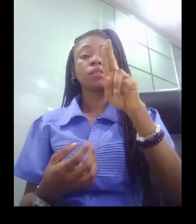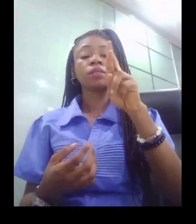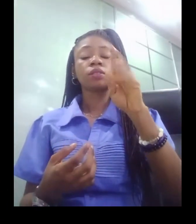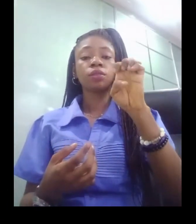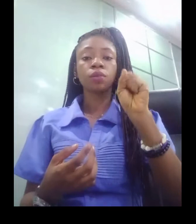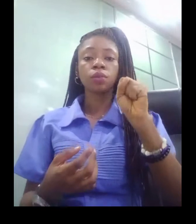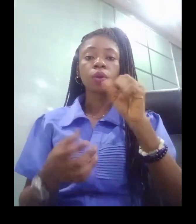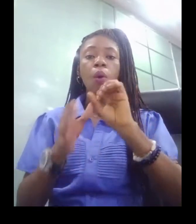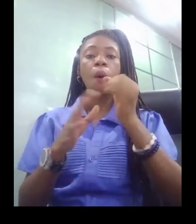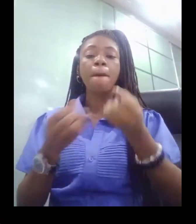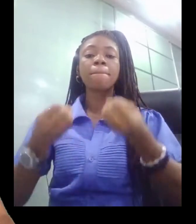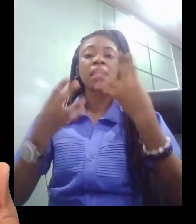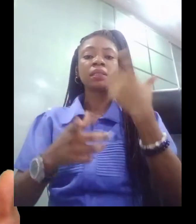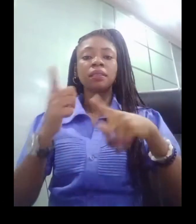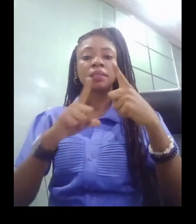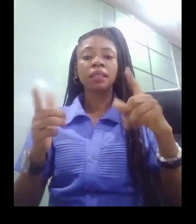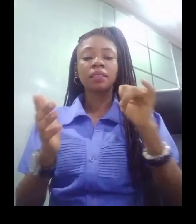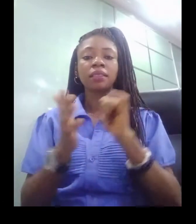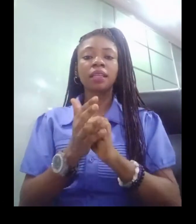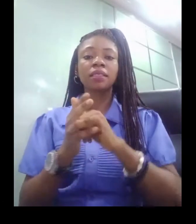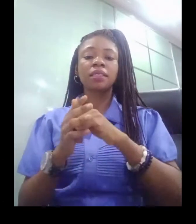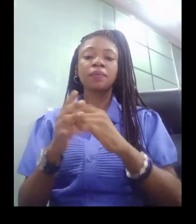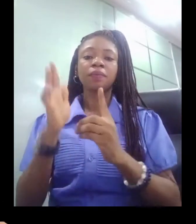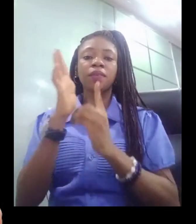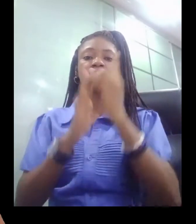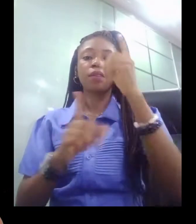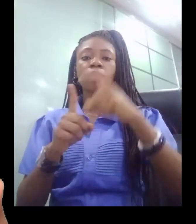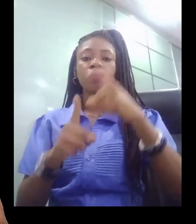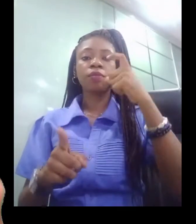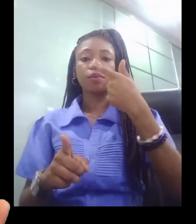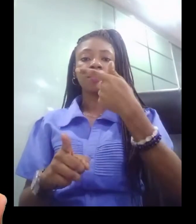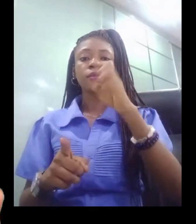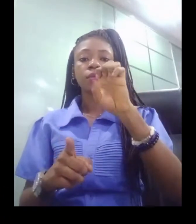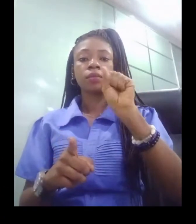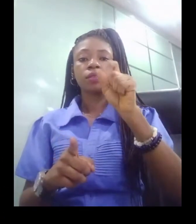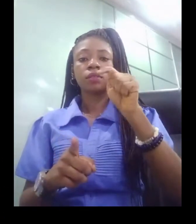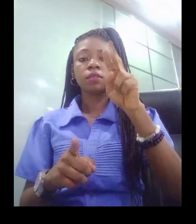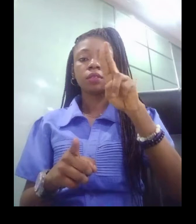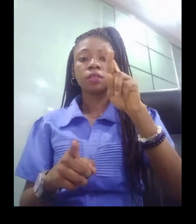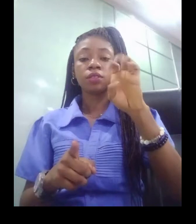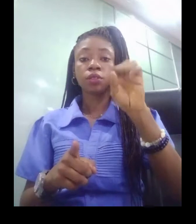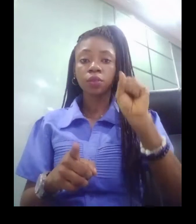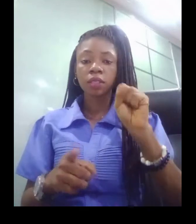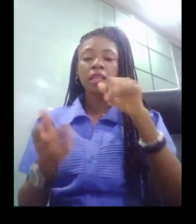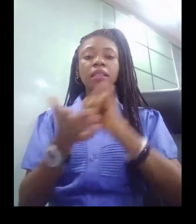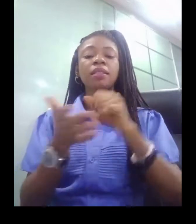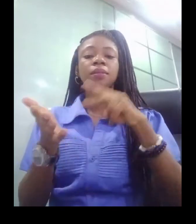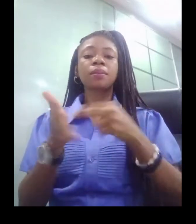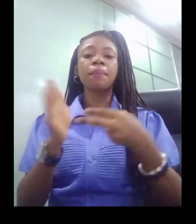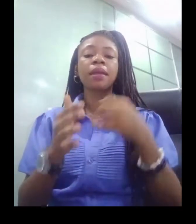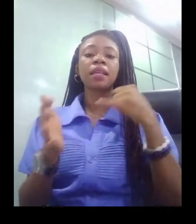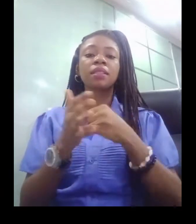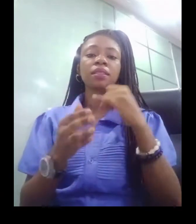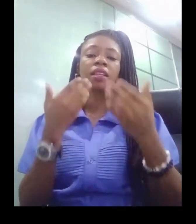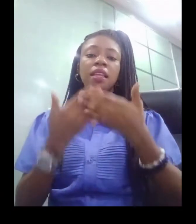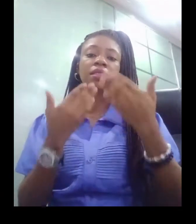signs that are developed from gestures, this makes it, I think, easy